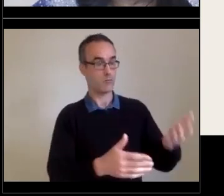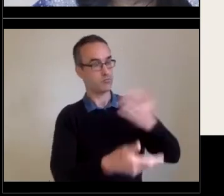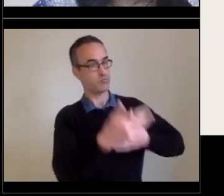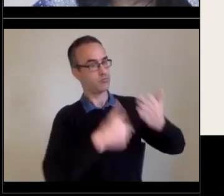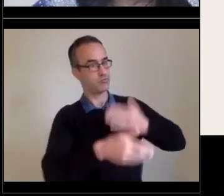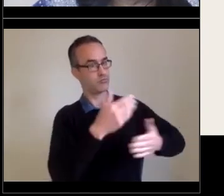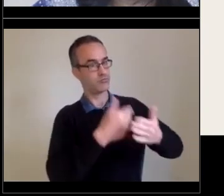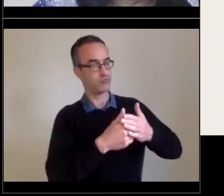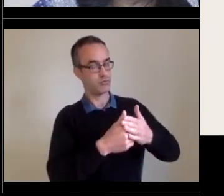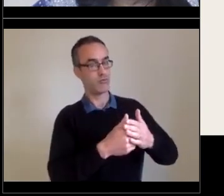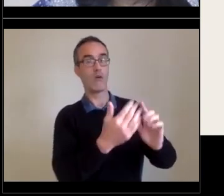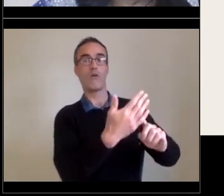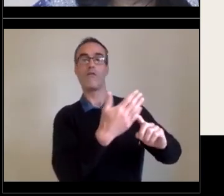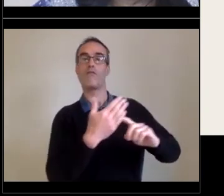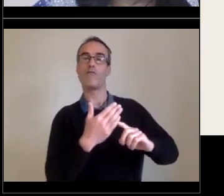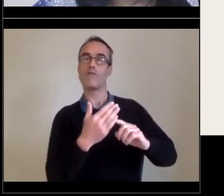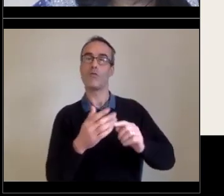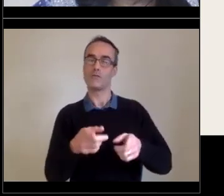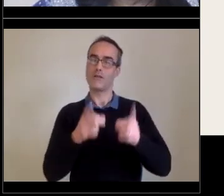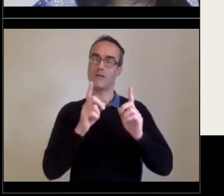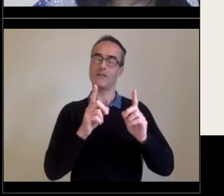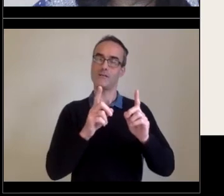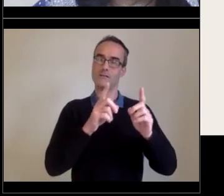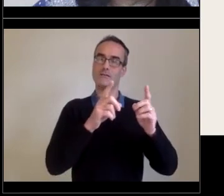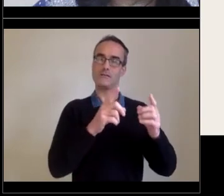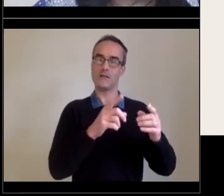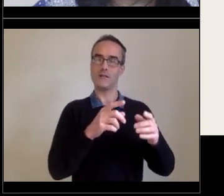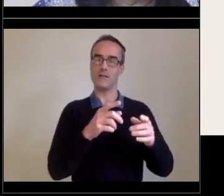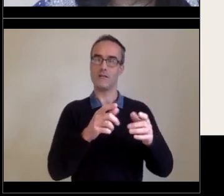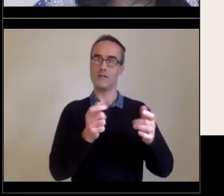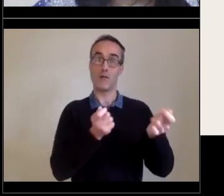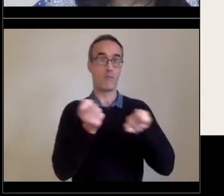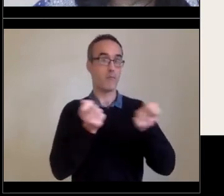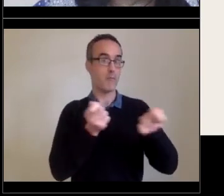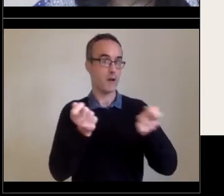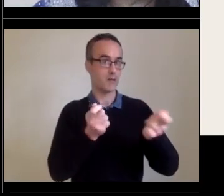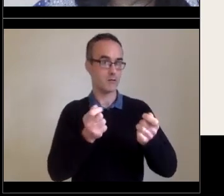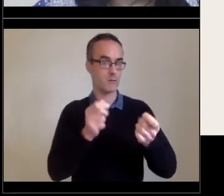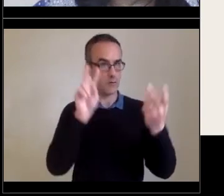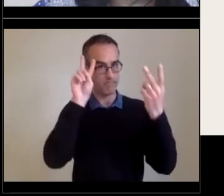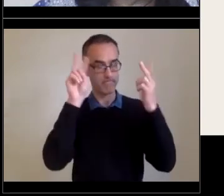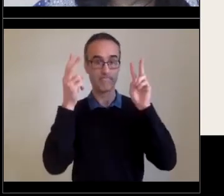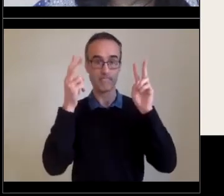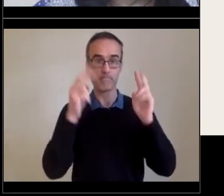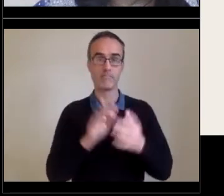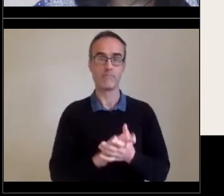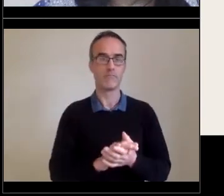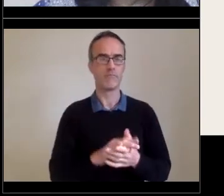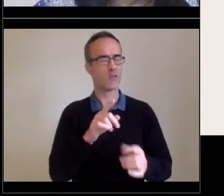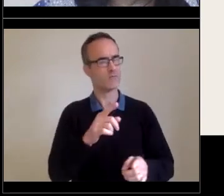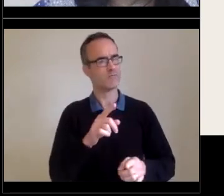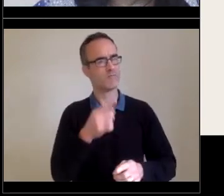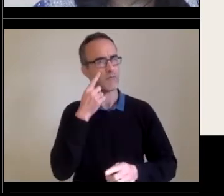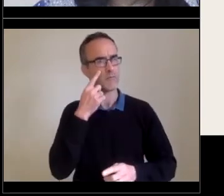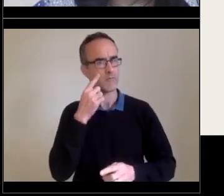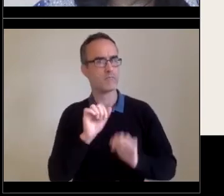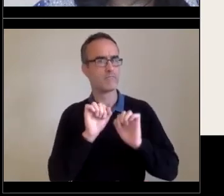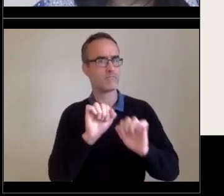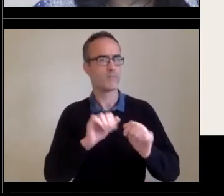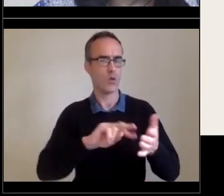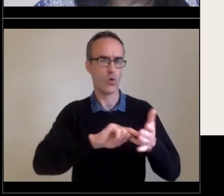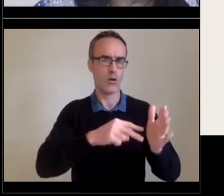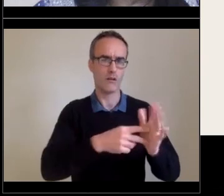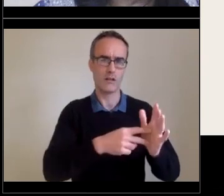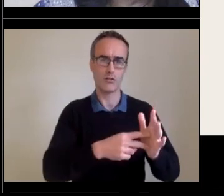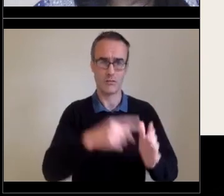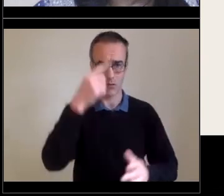to look differently. I think there are some practical steps. You might have a look at your organisation and see where they're failing. So is it the language around the adverts? There are